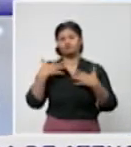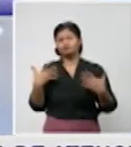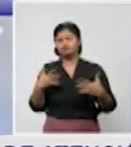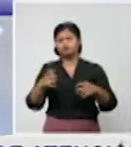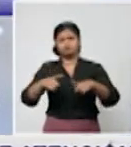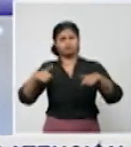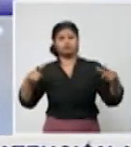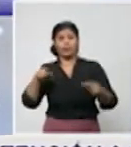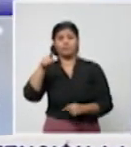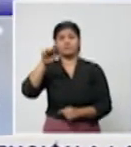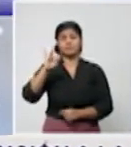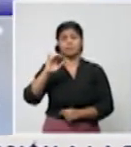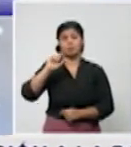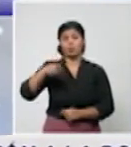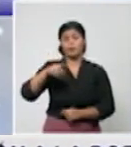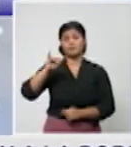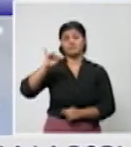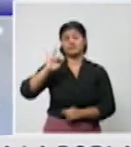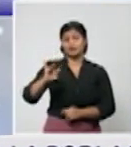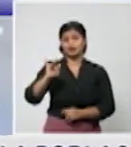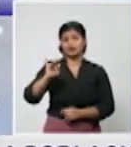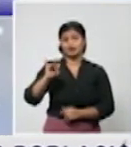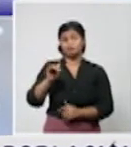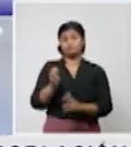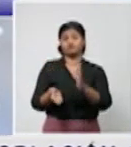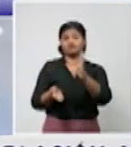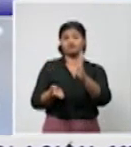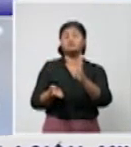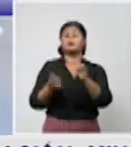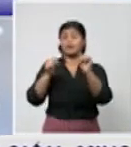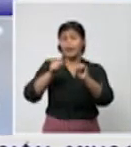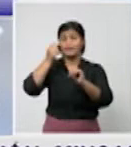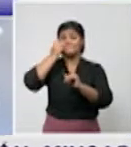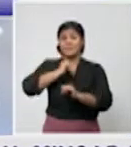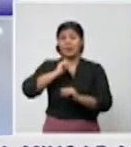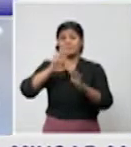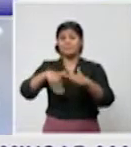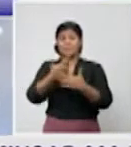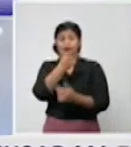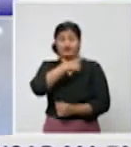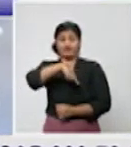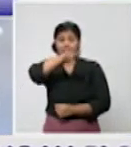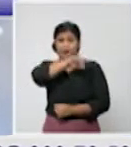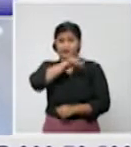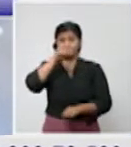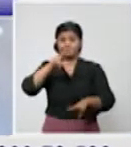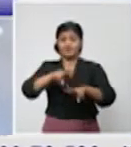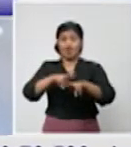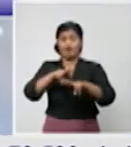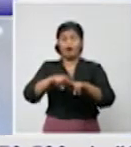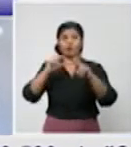to 1.84%. Artemisa province has the highest rate of infection, with